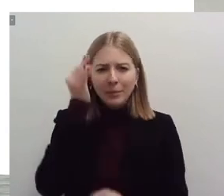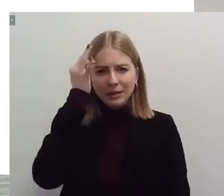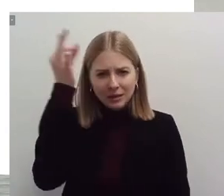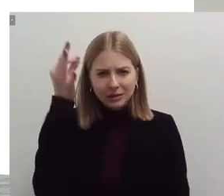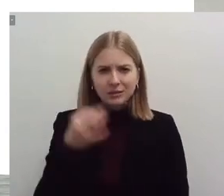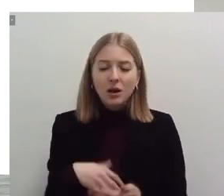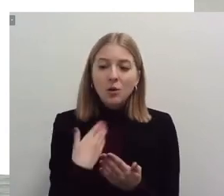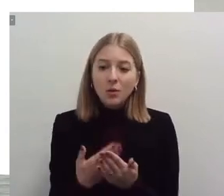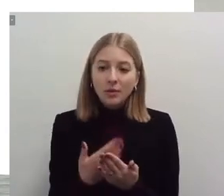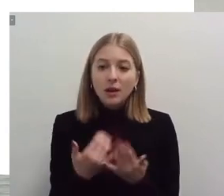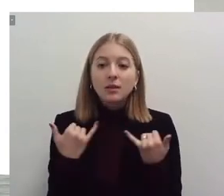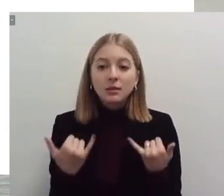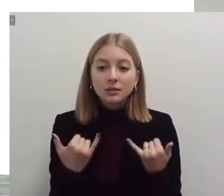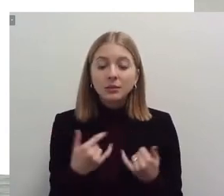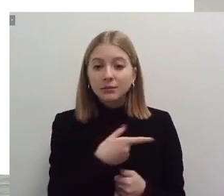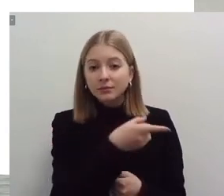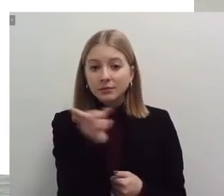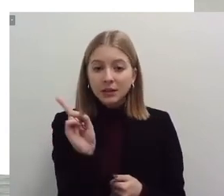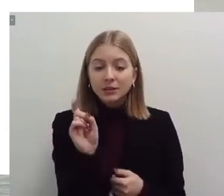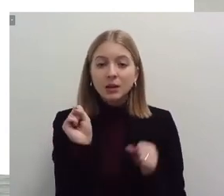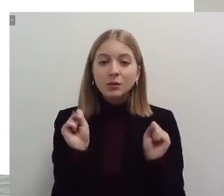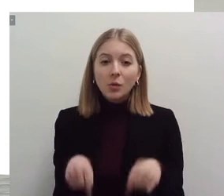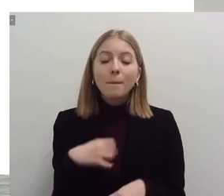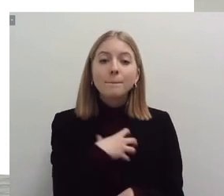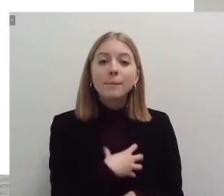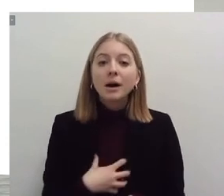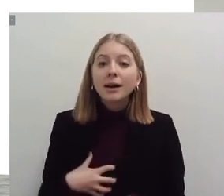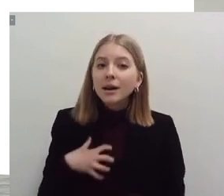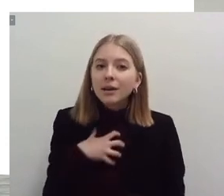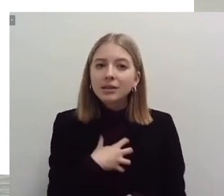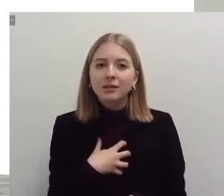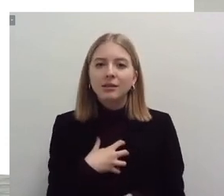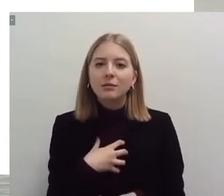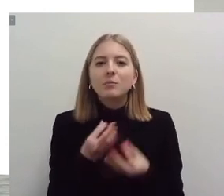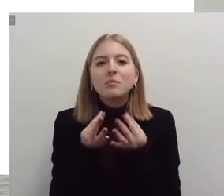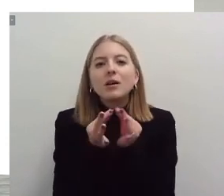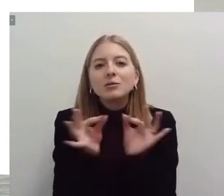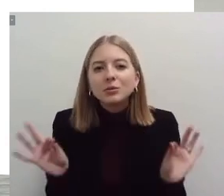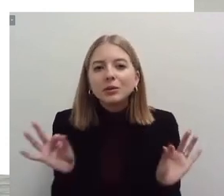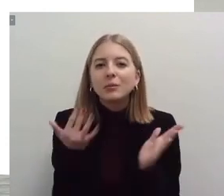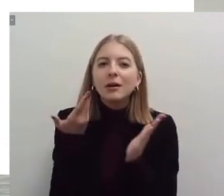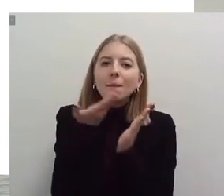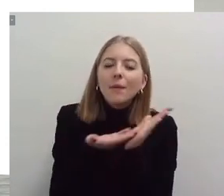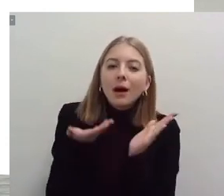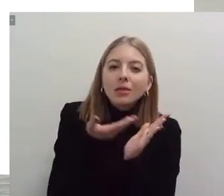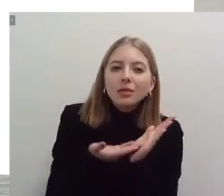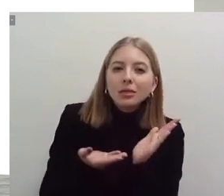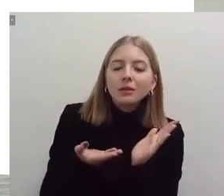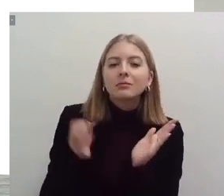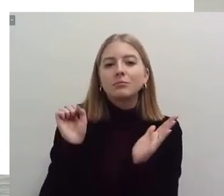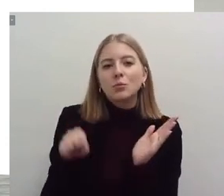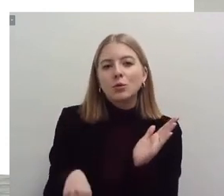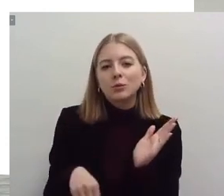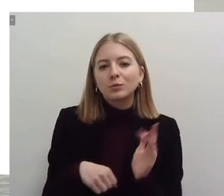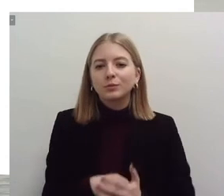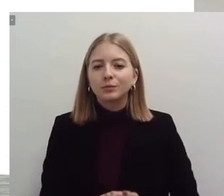key message to any civil servant or NGO worker or policymaker out there working with